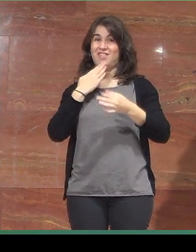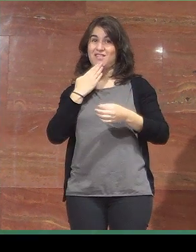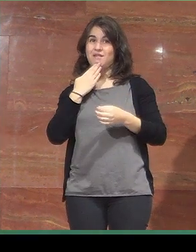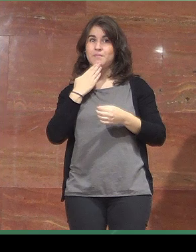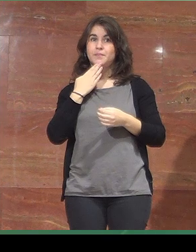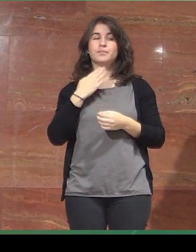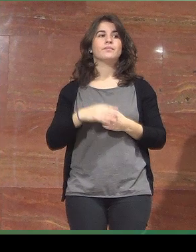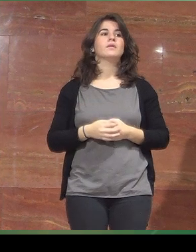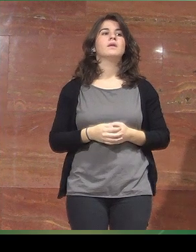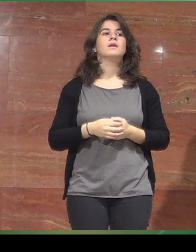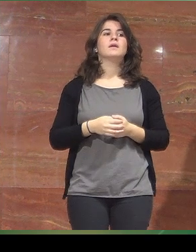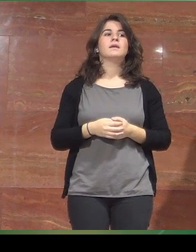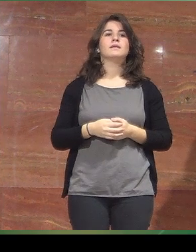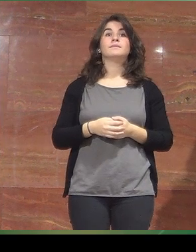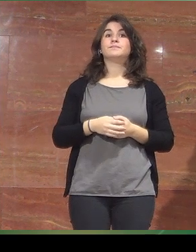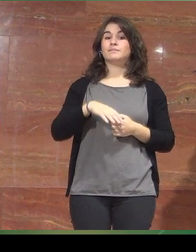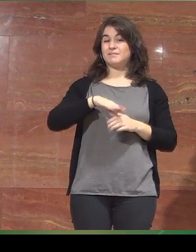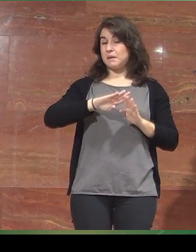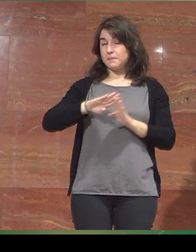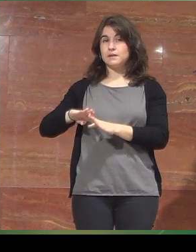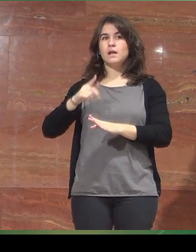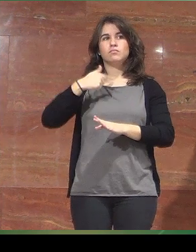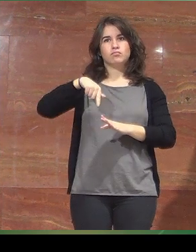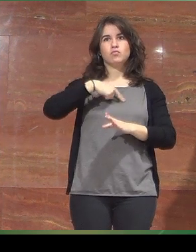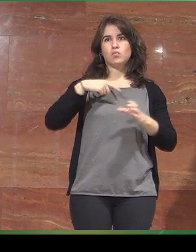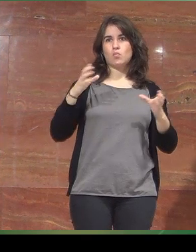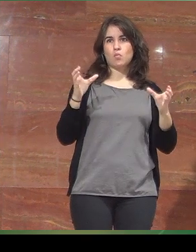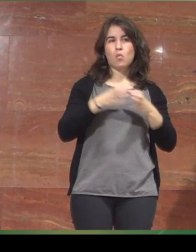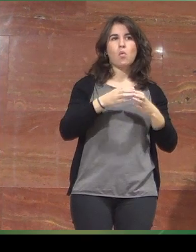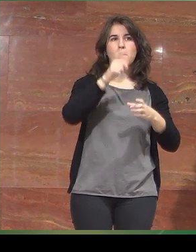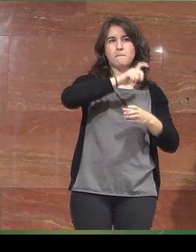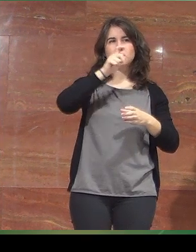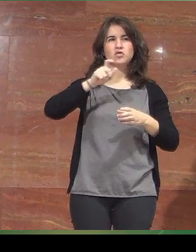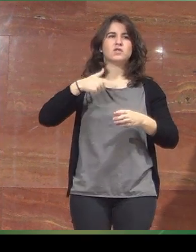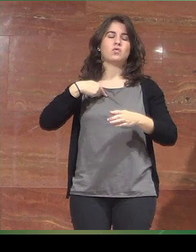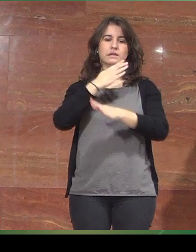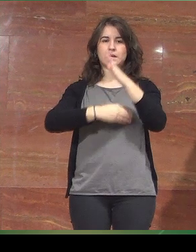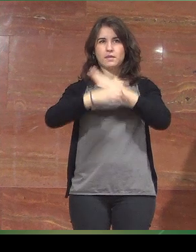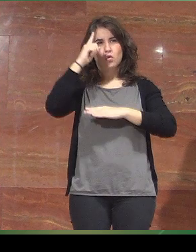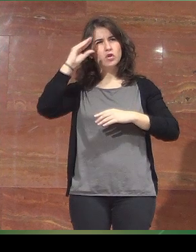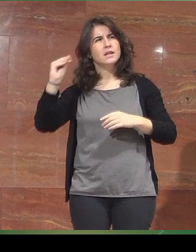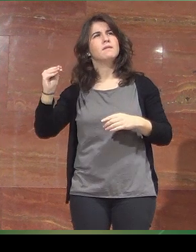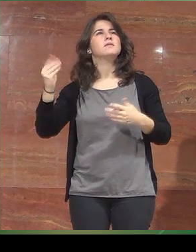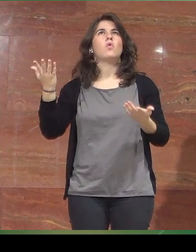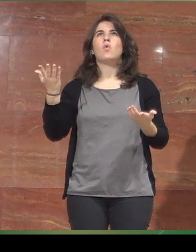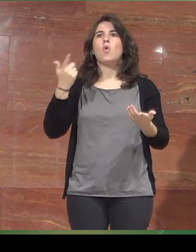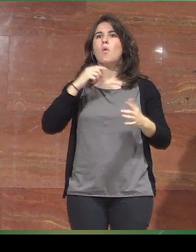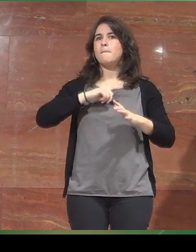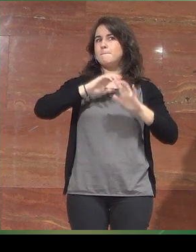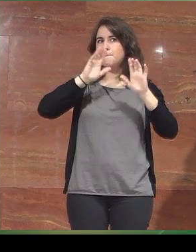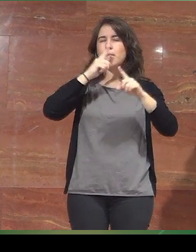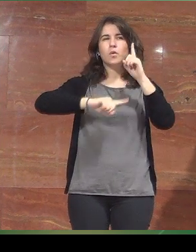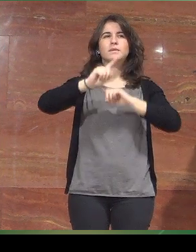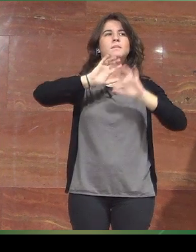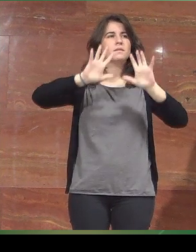a large number of people who have cognitive or learning disabilities or who have mental health impairments. And